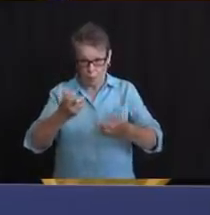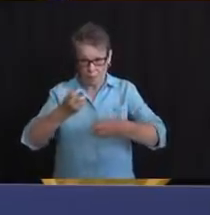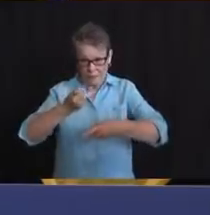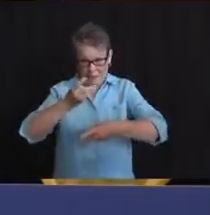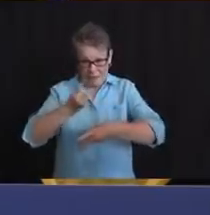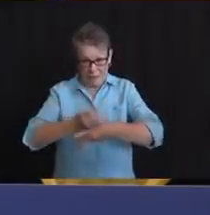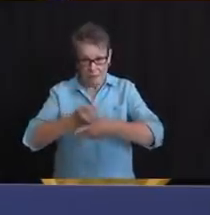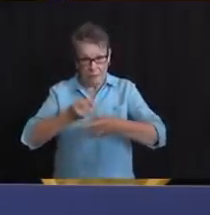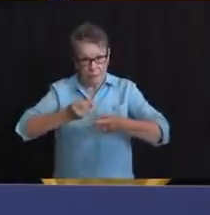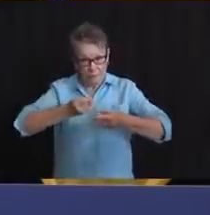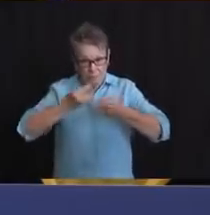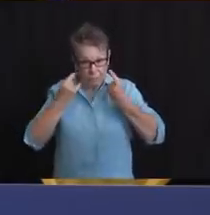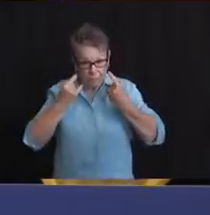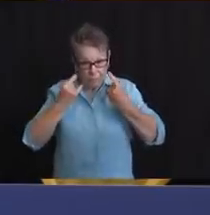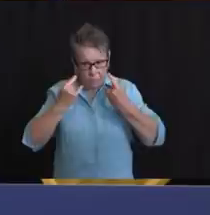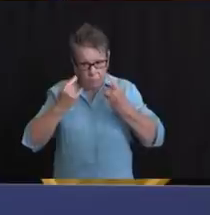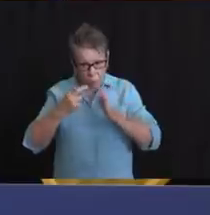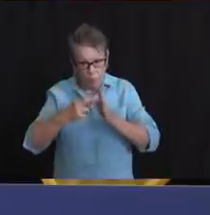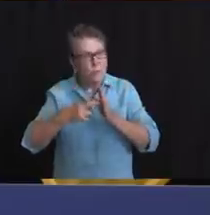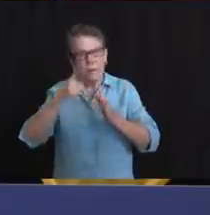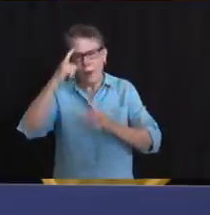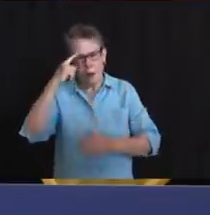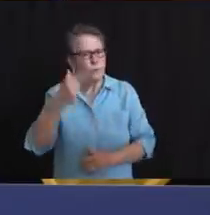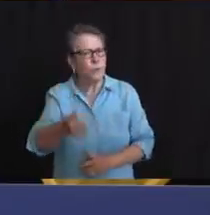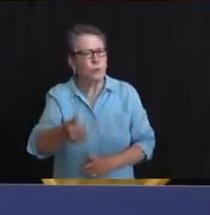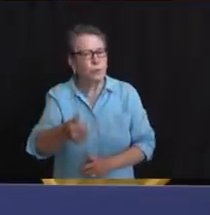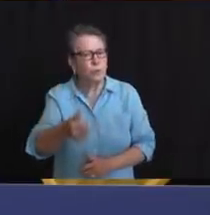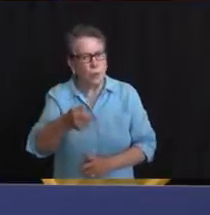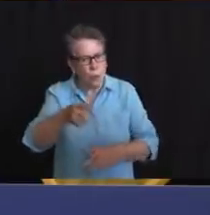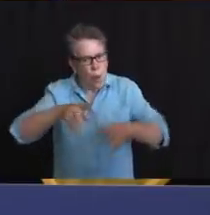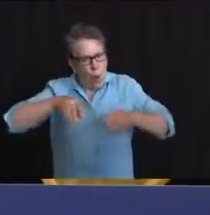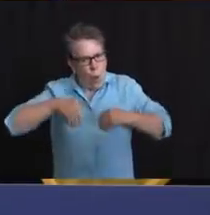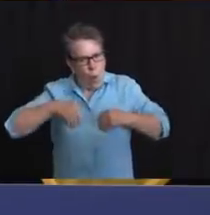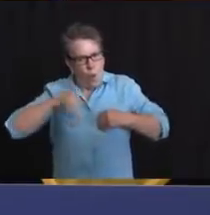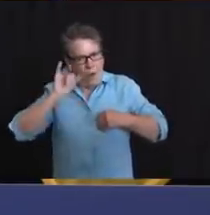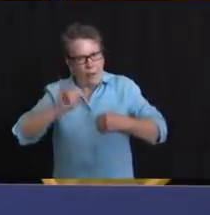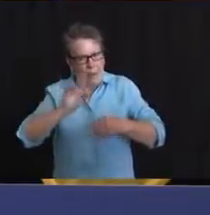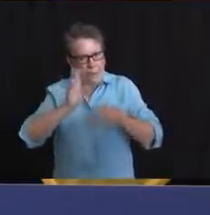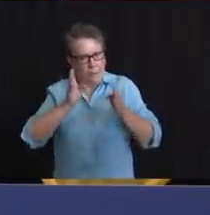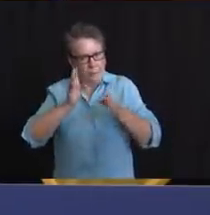we have no issue with that. You may do that.